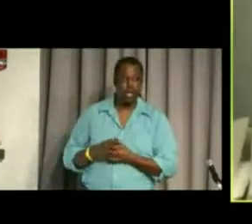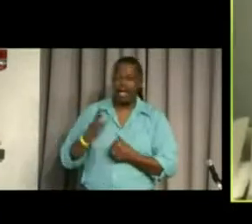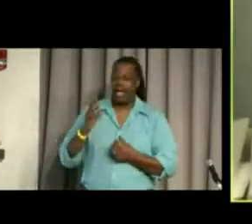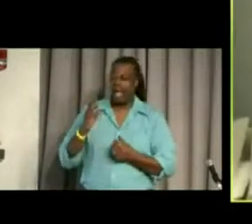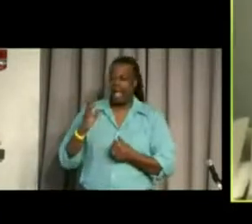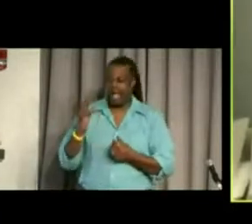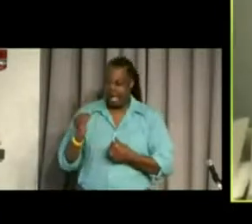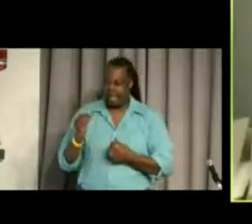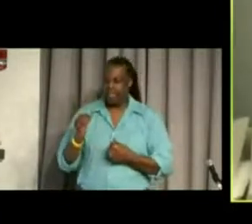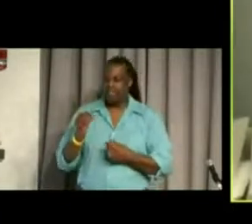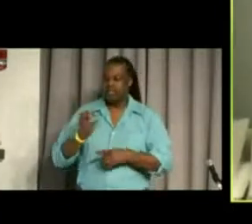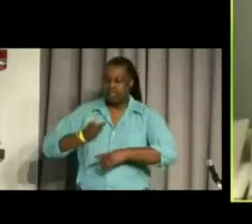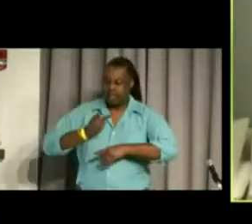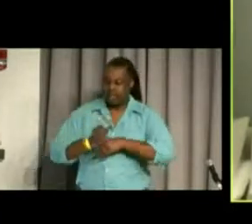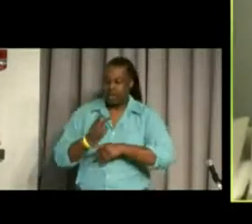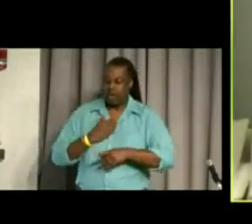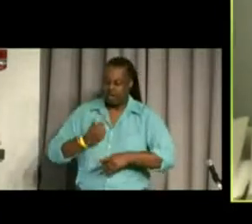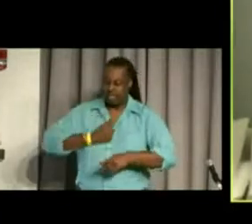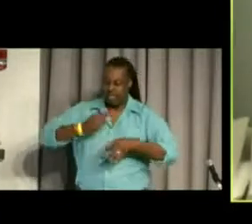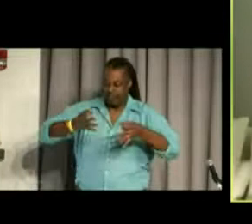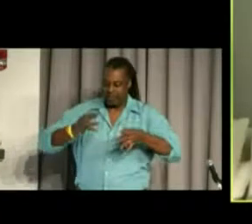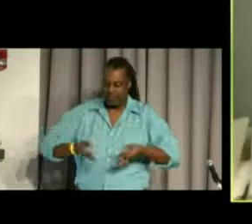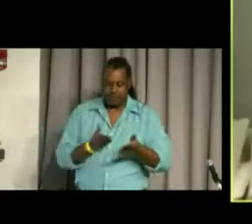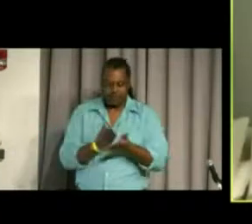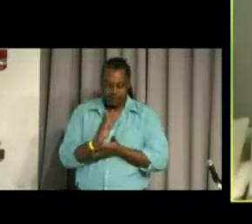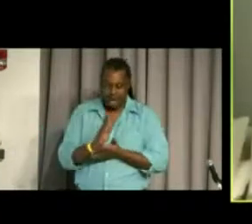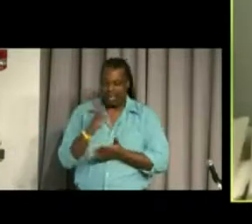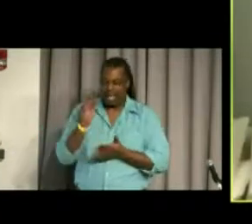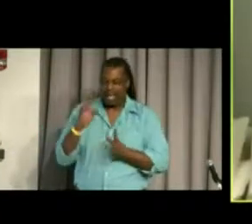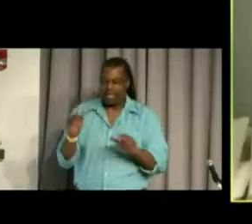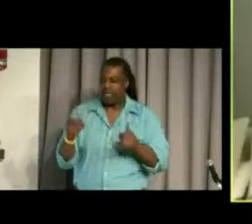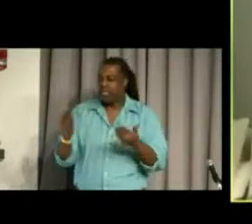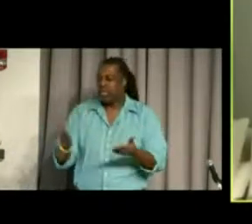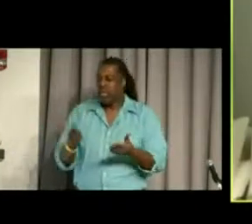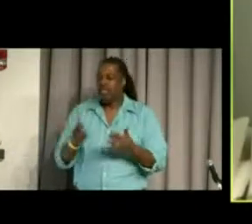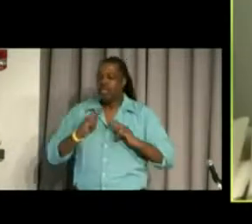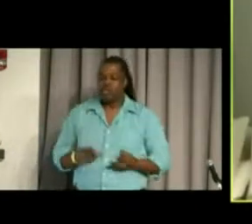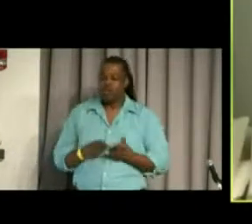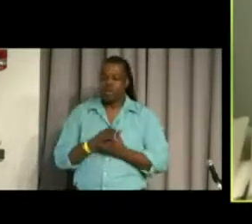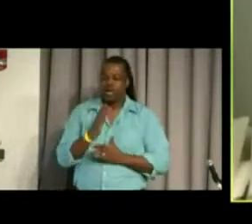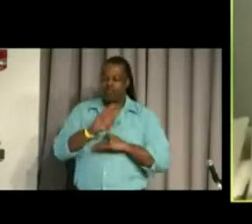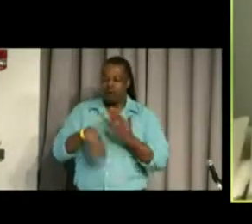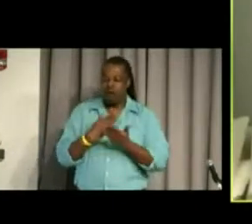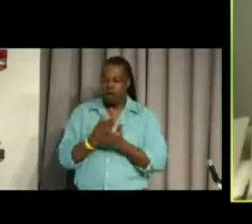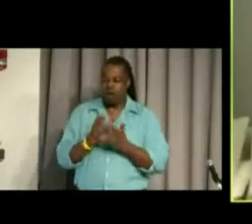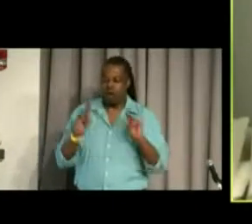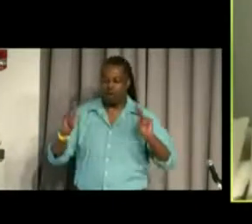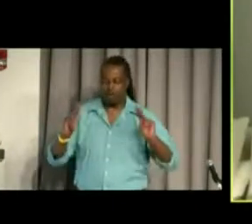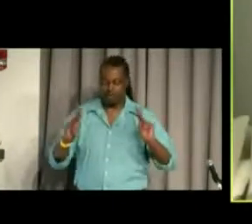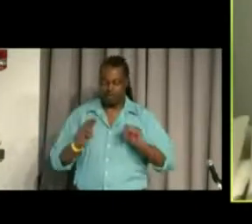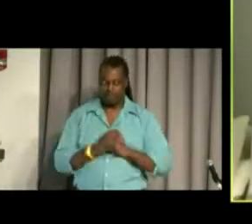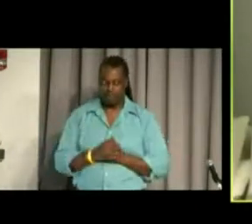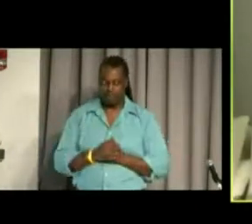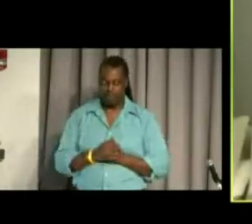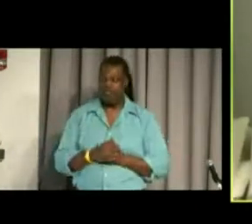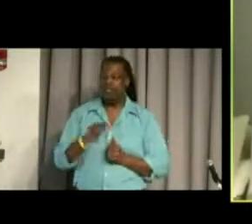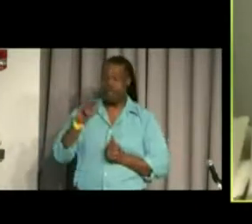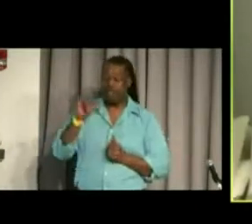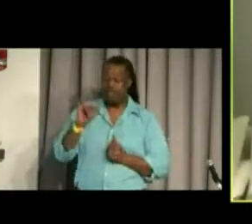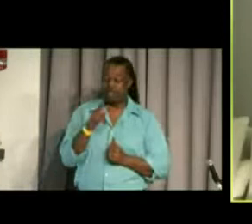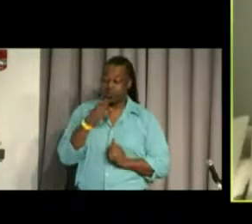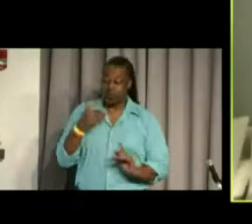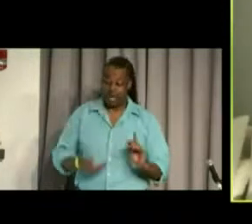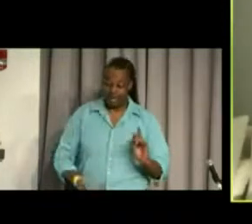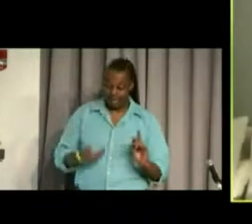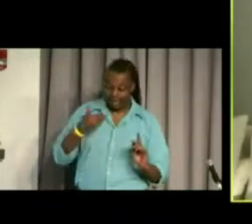to govern the land collectively, and the human right of all people to live in environmentally safe conditions. So this is who I am, and this is why I